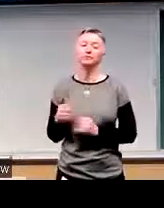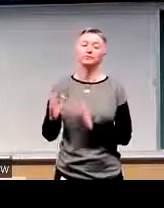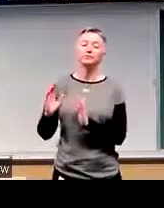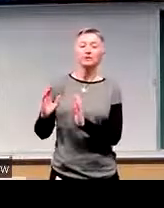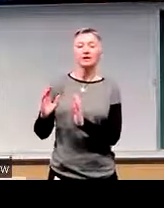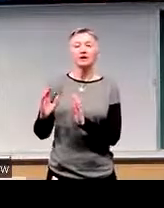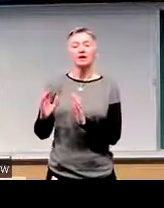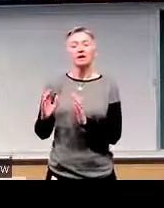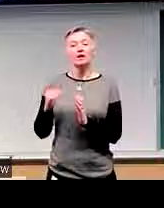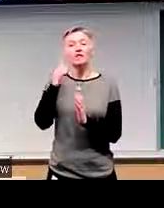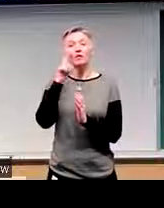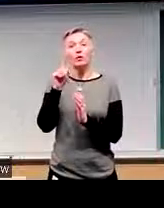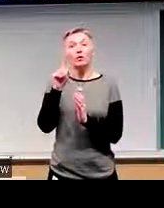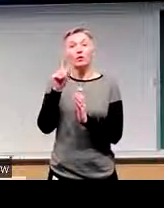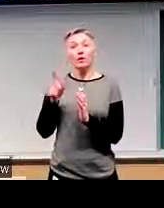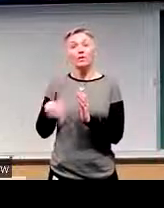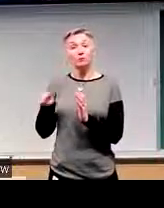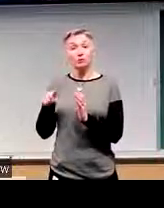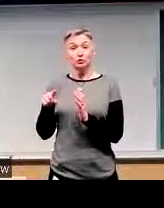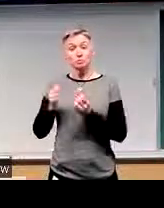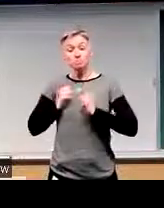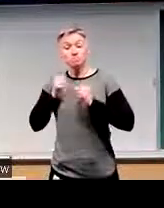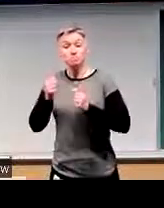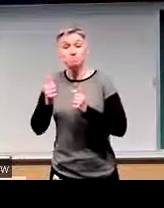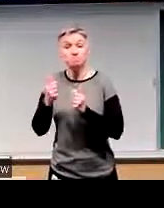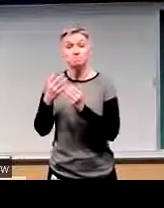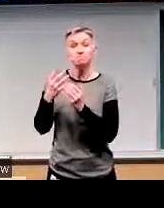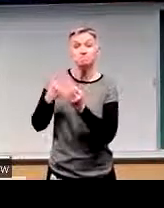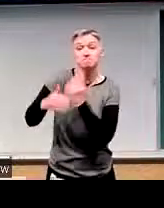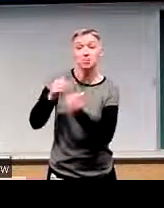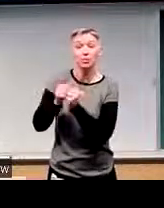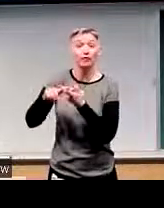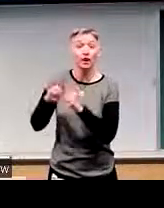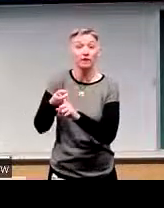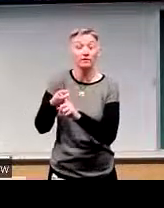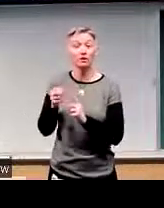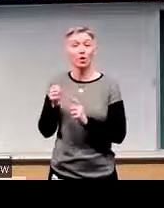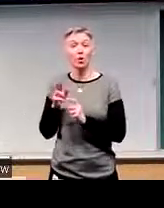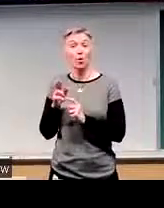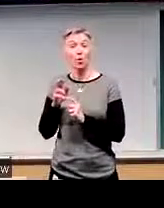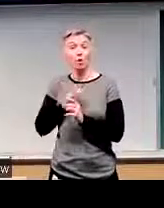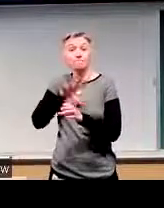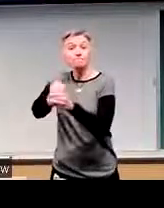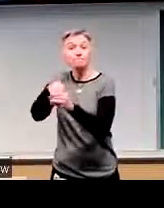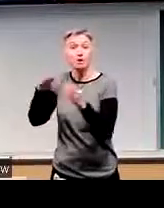taking steps to be with friends and in terms of participating in the community